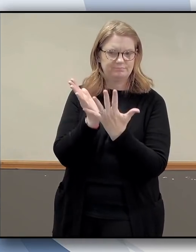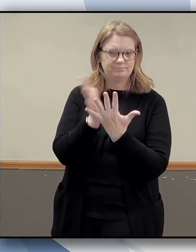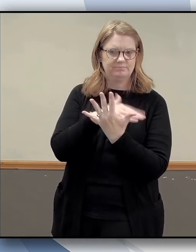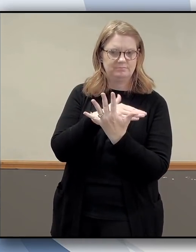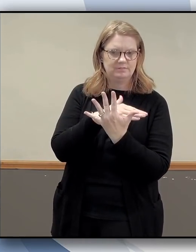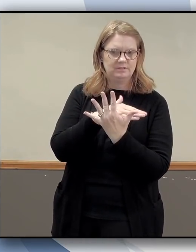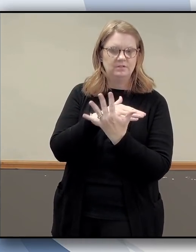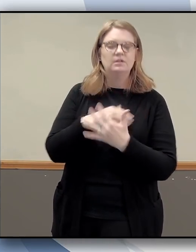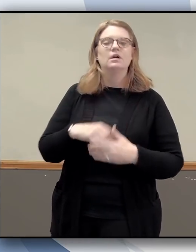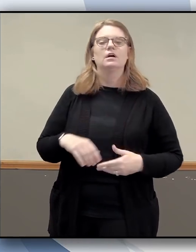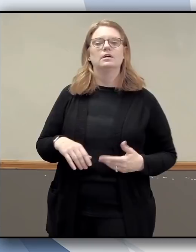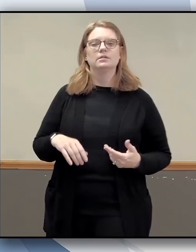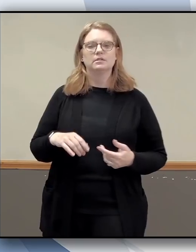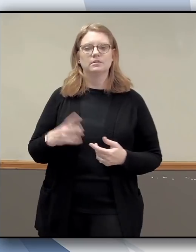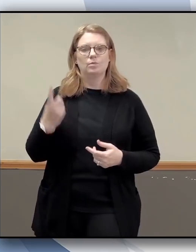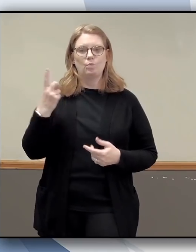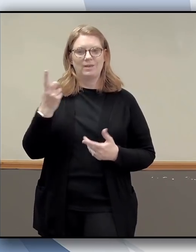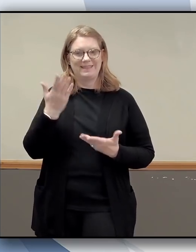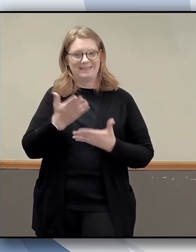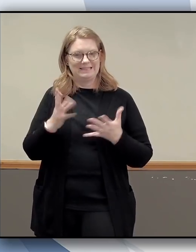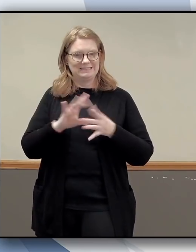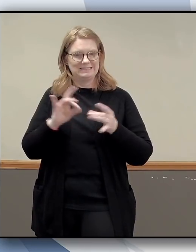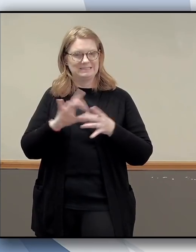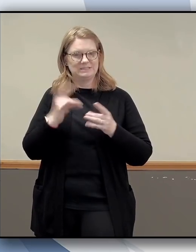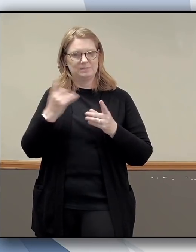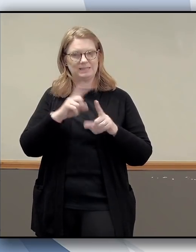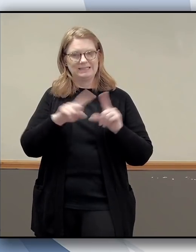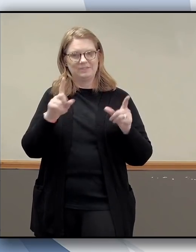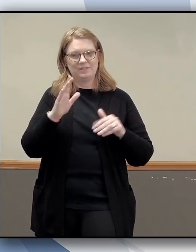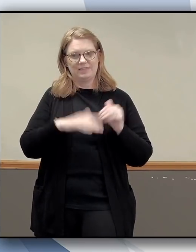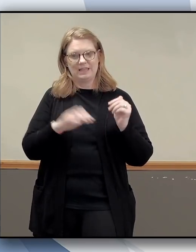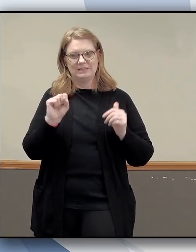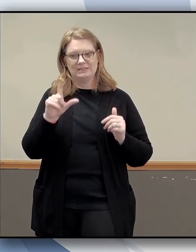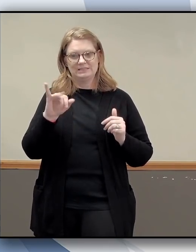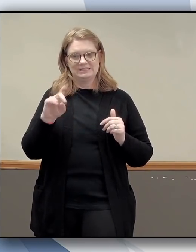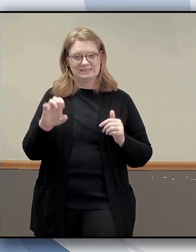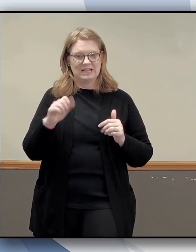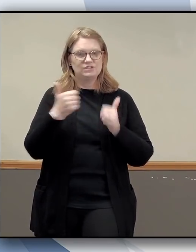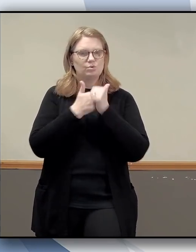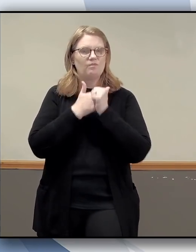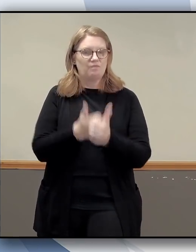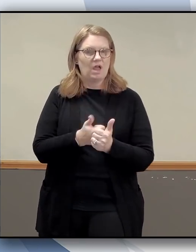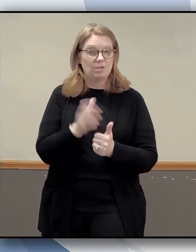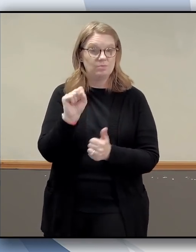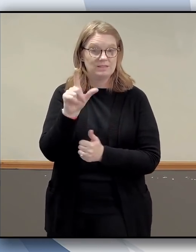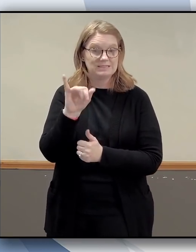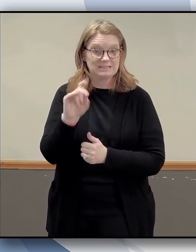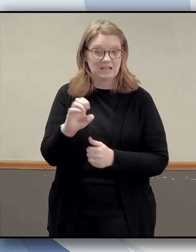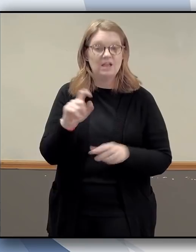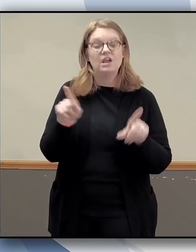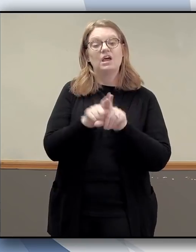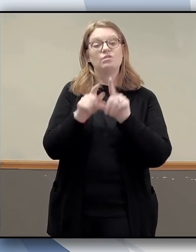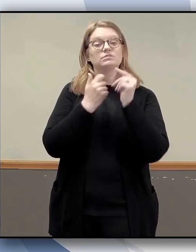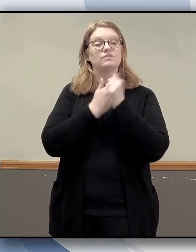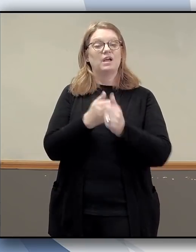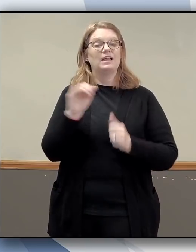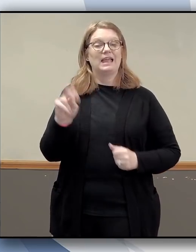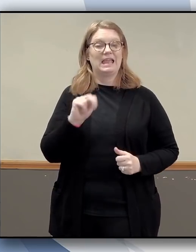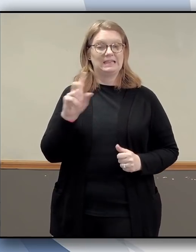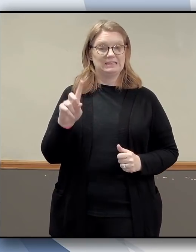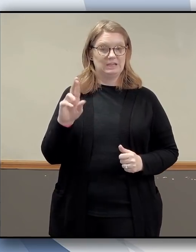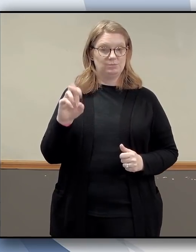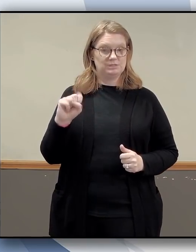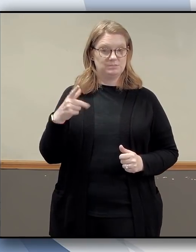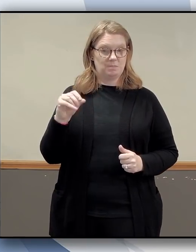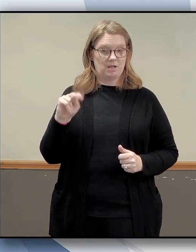told that one of the things I said was slightly different than the slide. So go with the slide and go what's on ndresponse.com versus what I might have